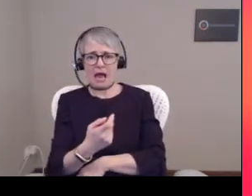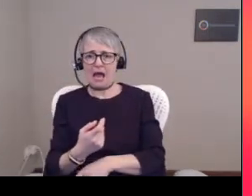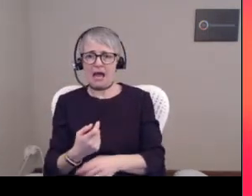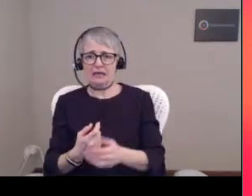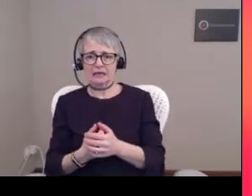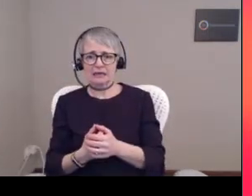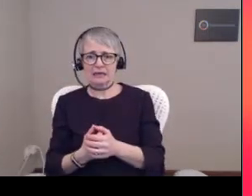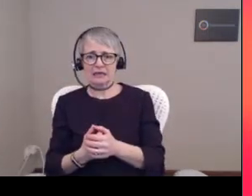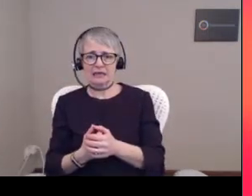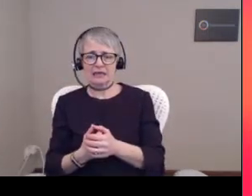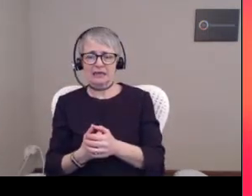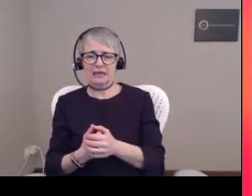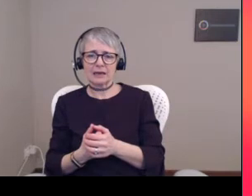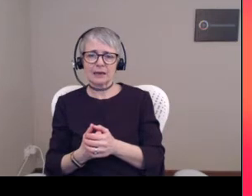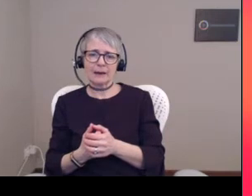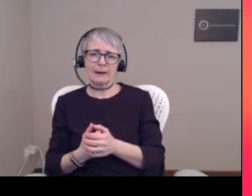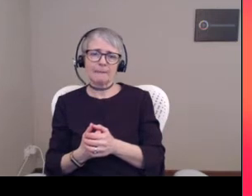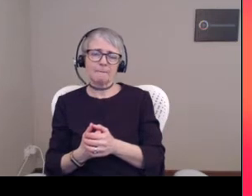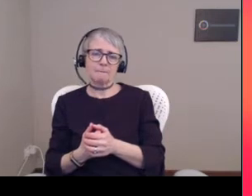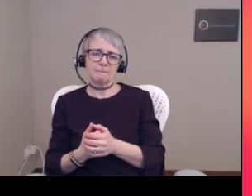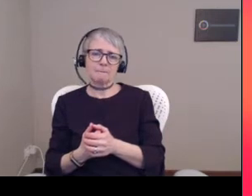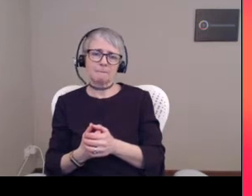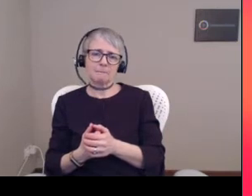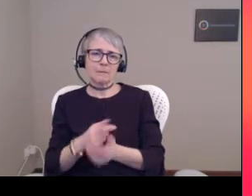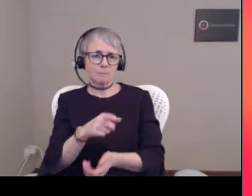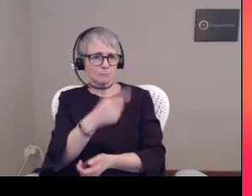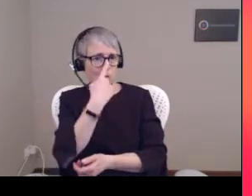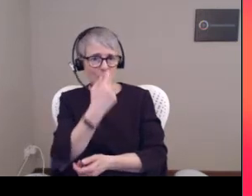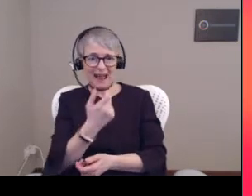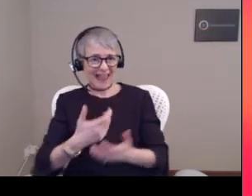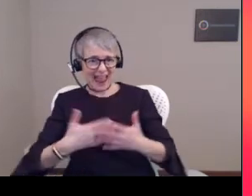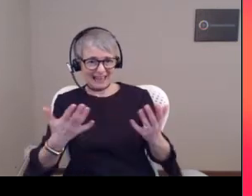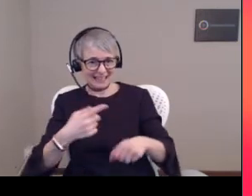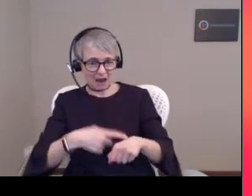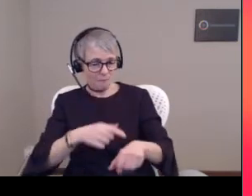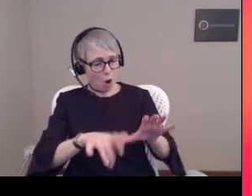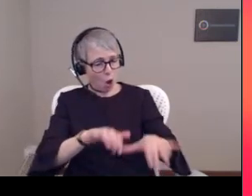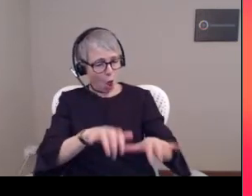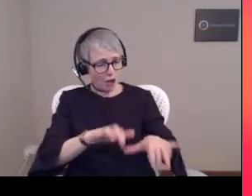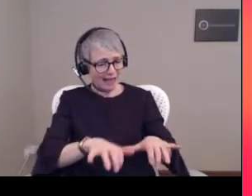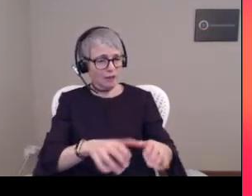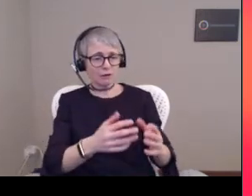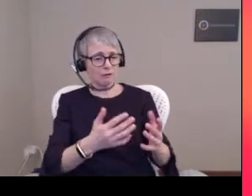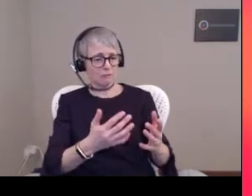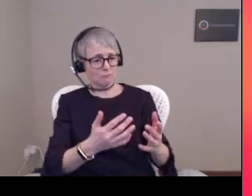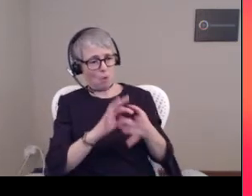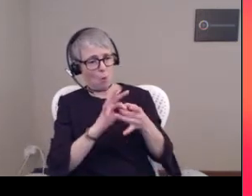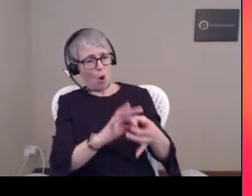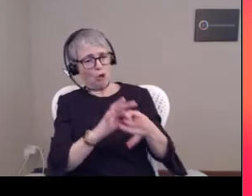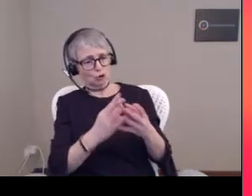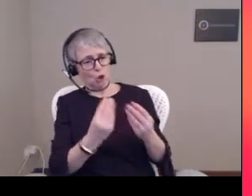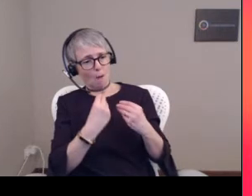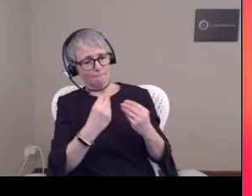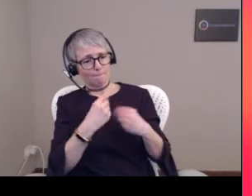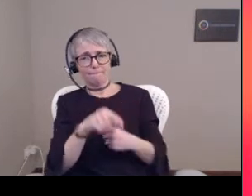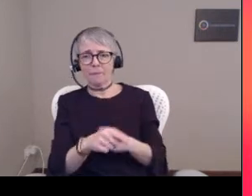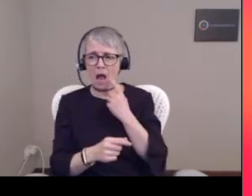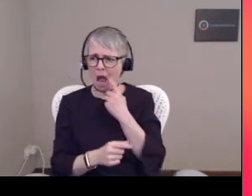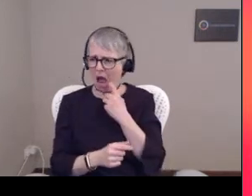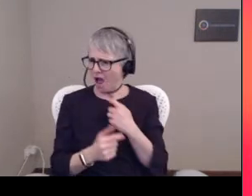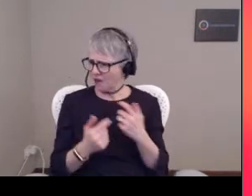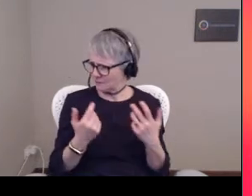different sort of workshop that we have, whether that be There's a flower bouquet making